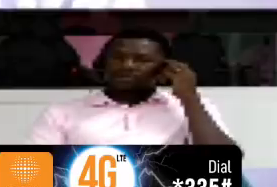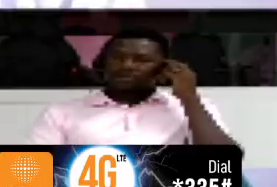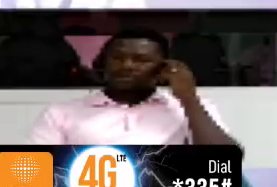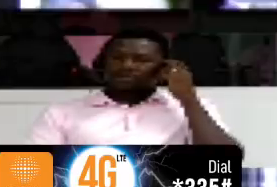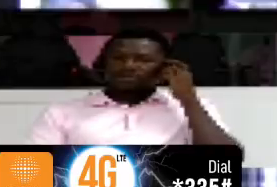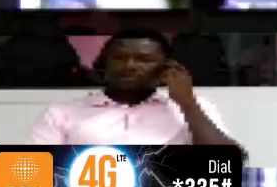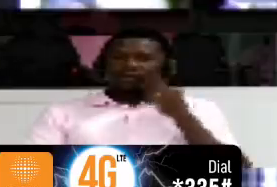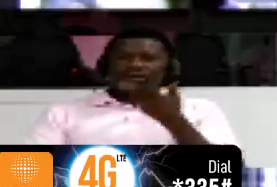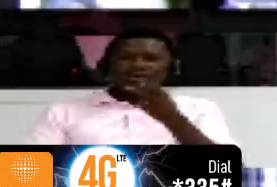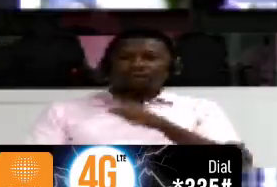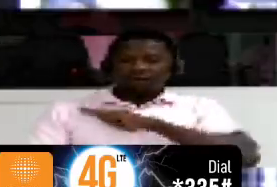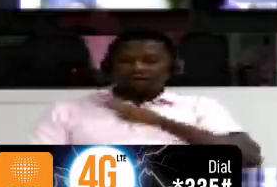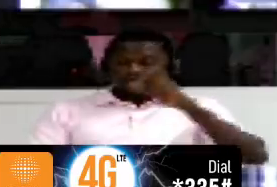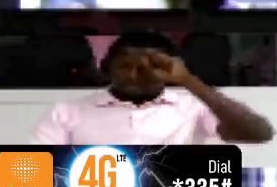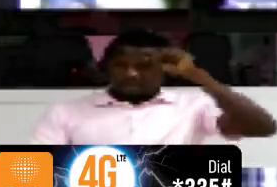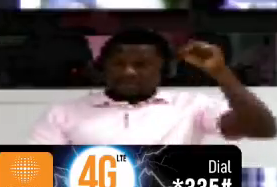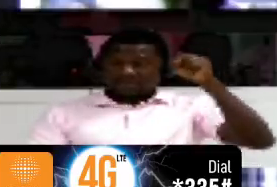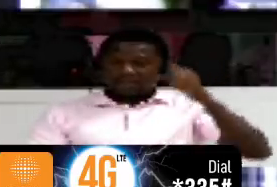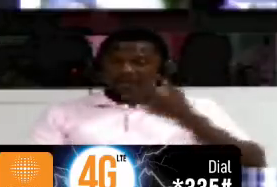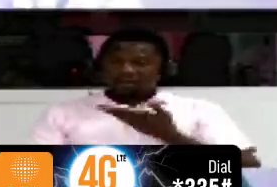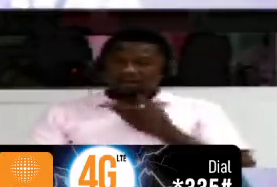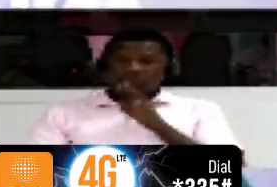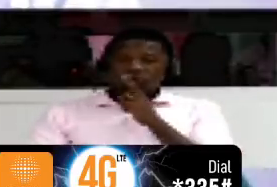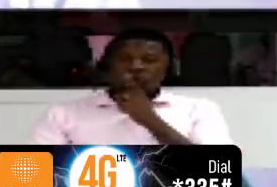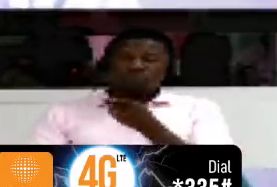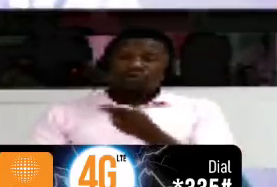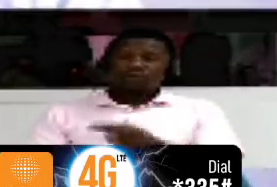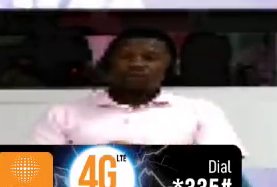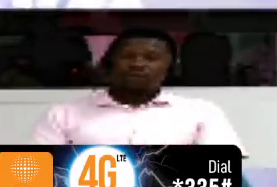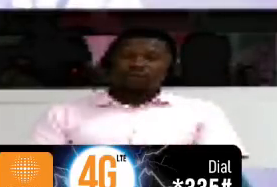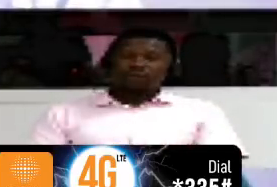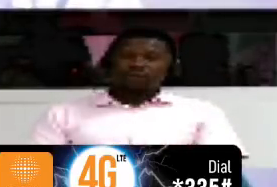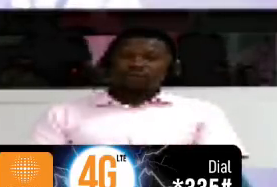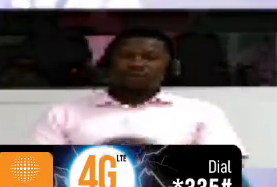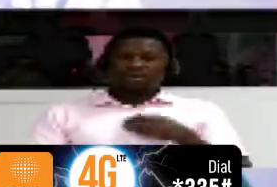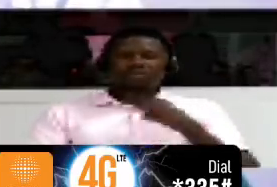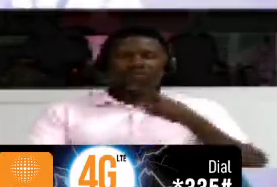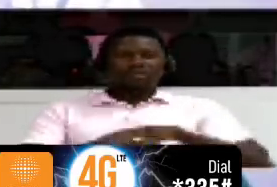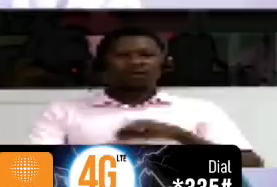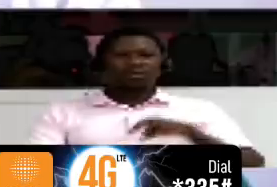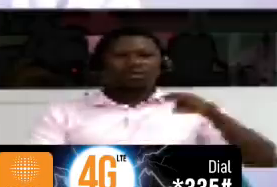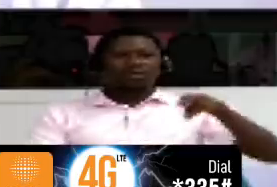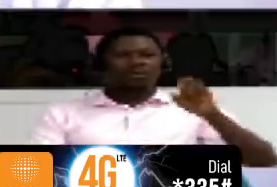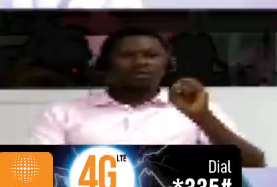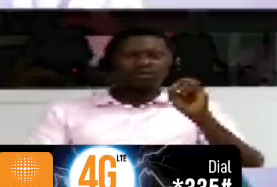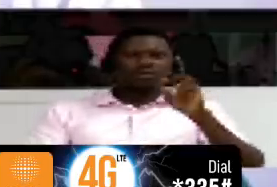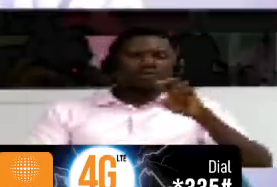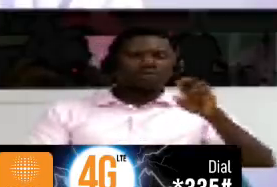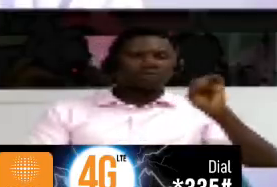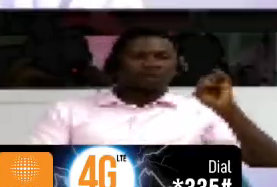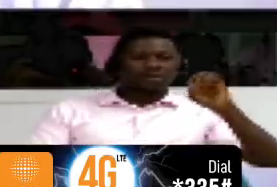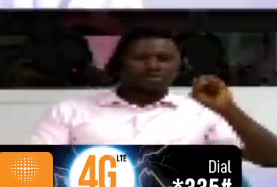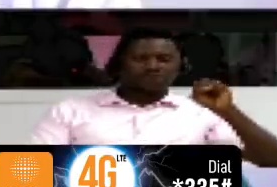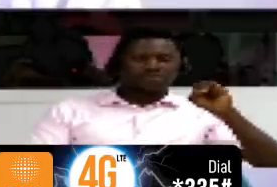Was there a vice president? The vice president was, at the time, Maurice Jerome Gomez.